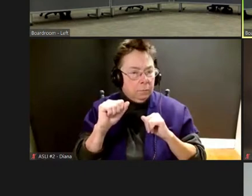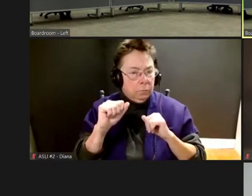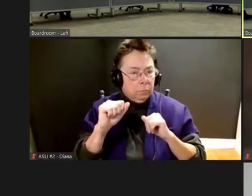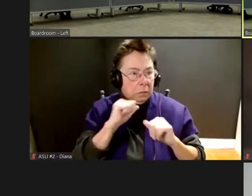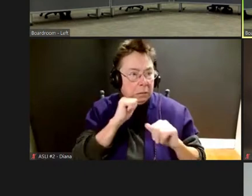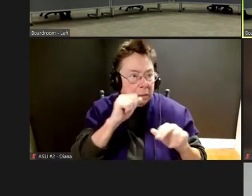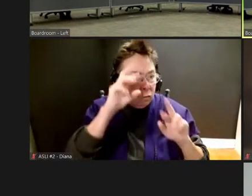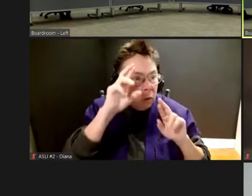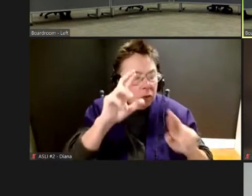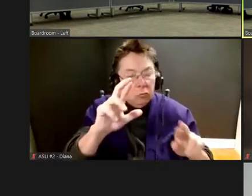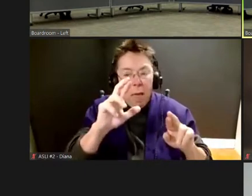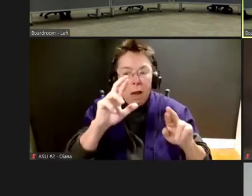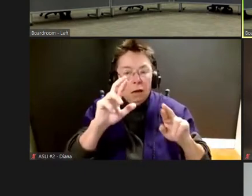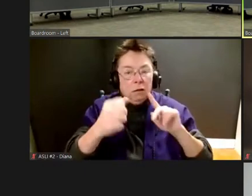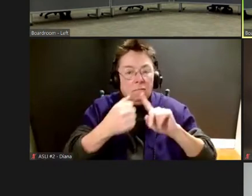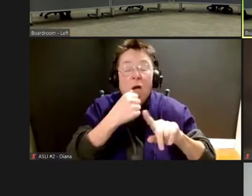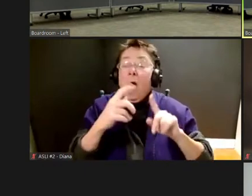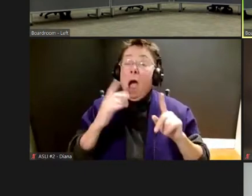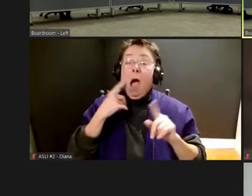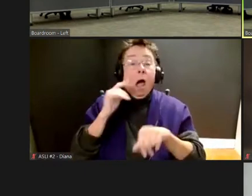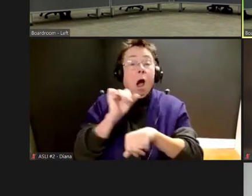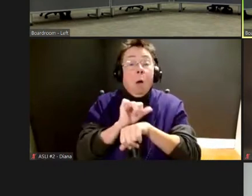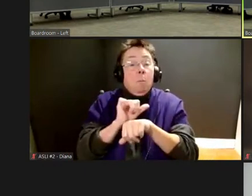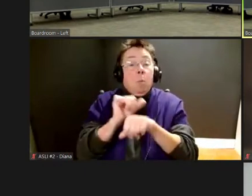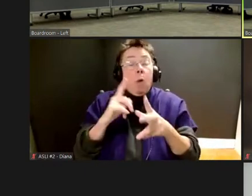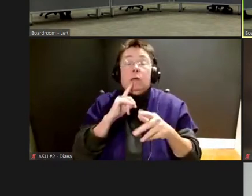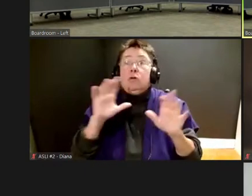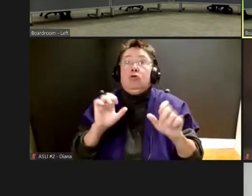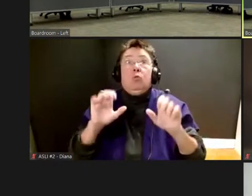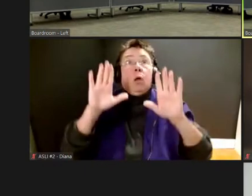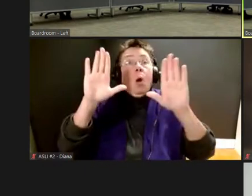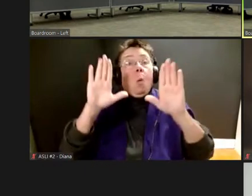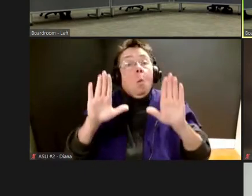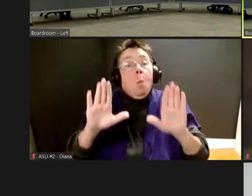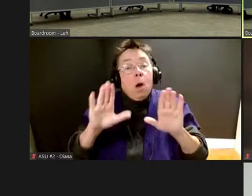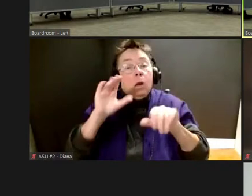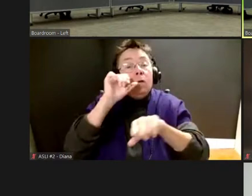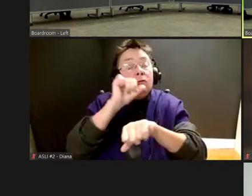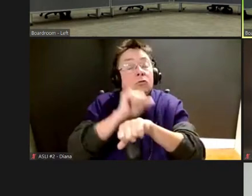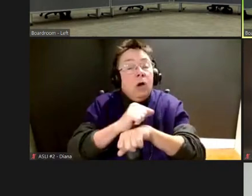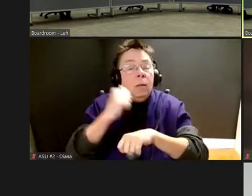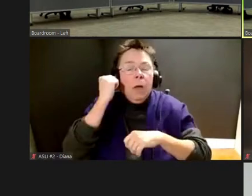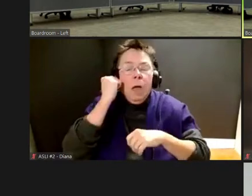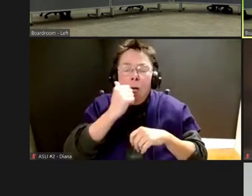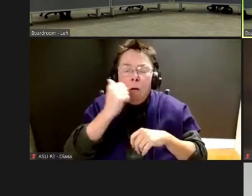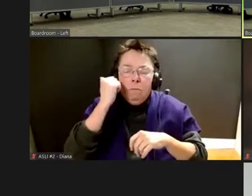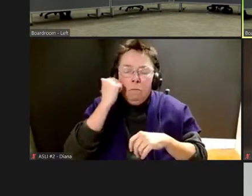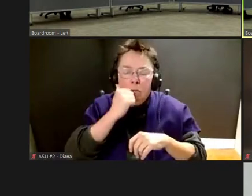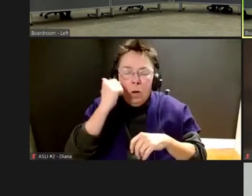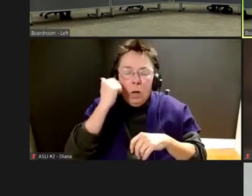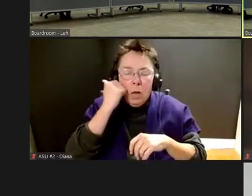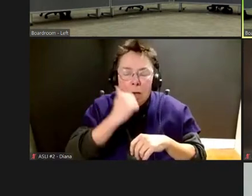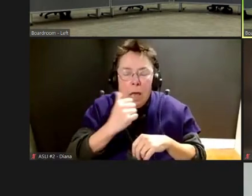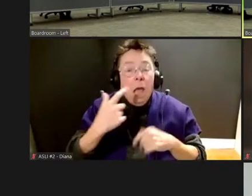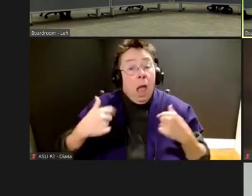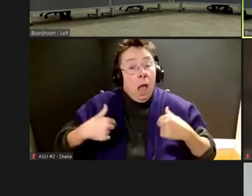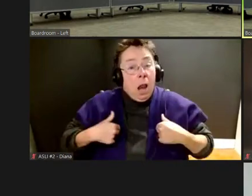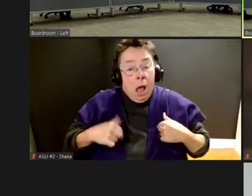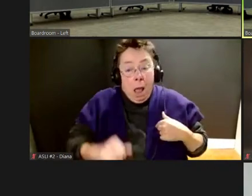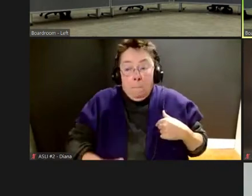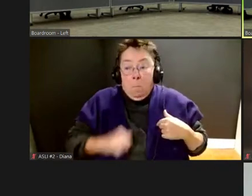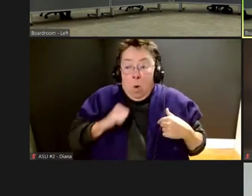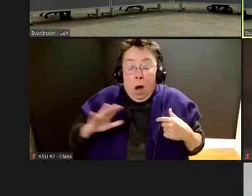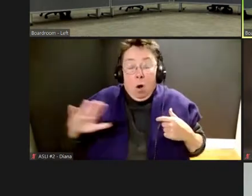Our employees are doing an unbelievable job every single day, and I couldn't be more proud of the work that they are